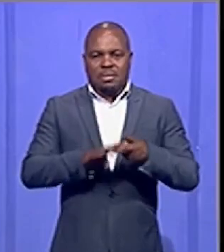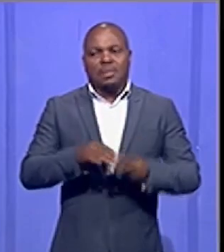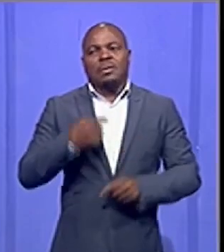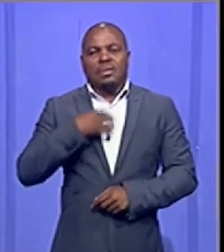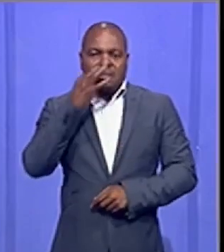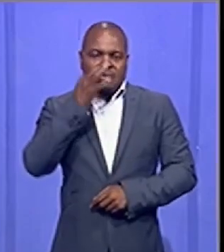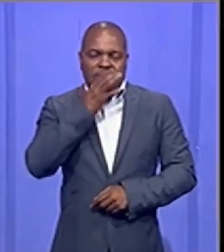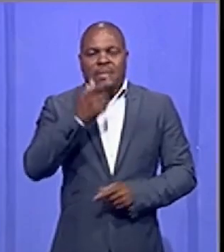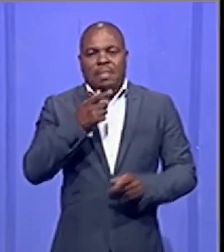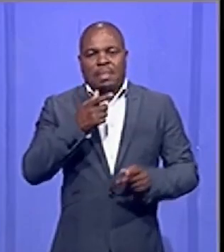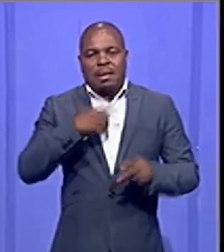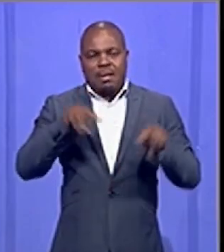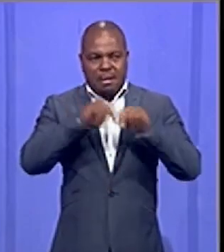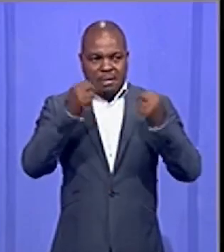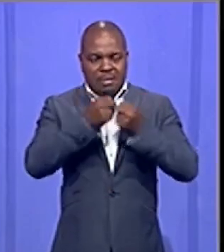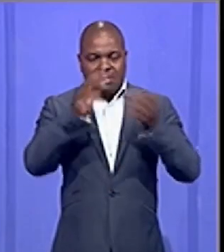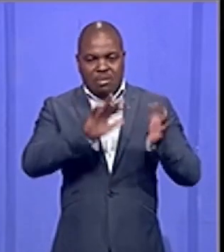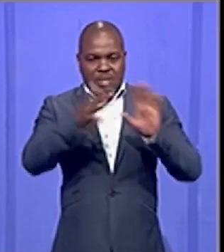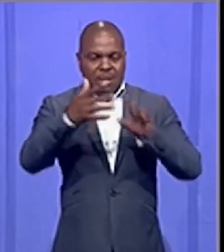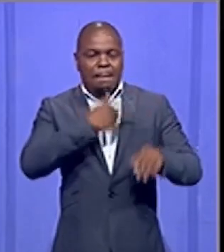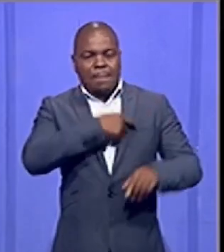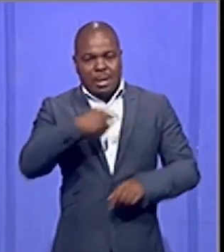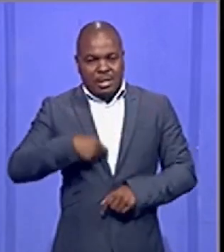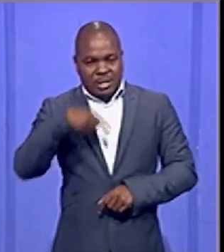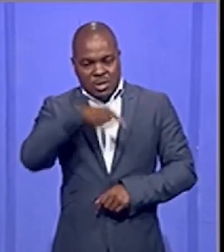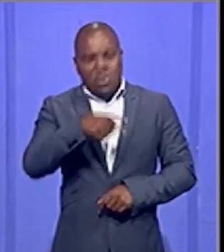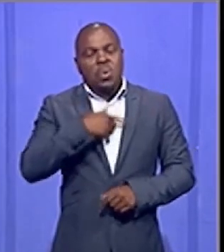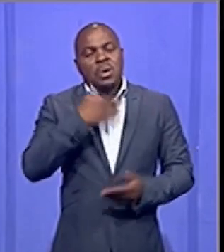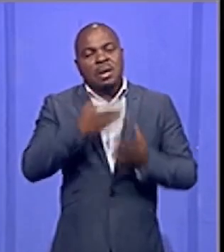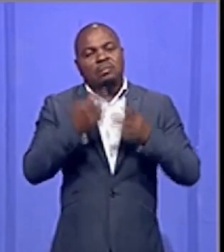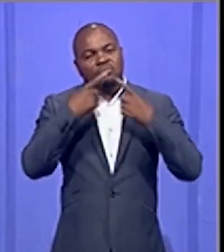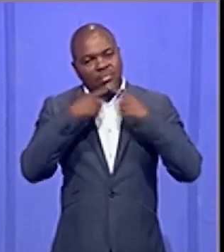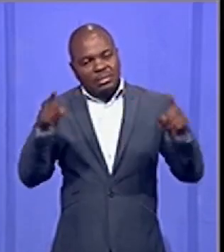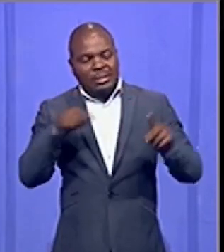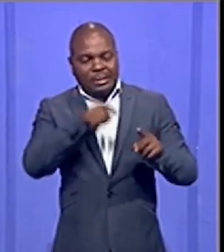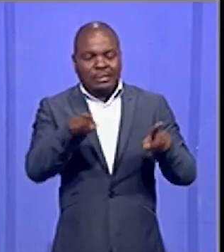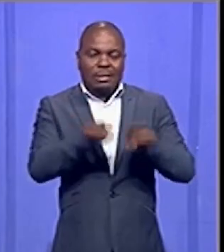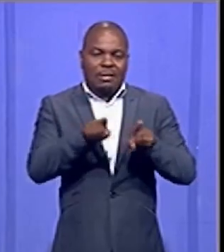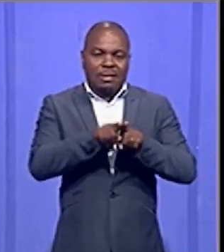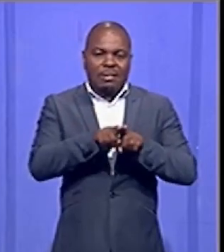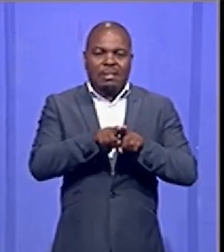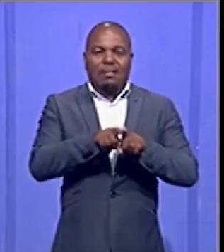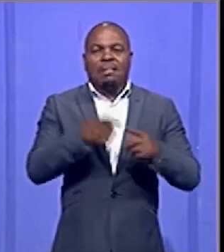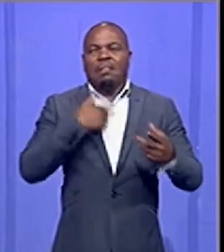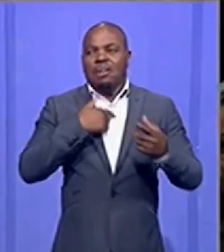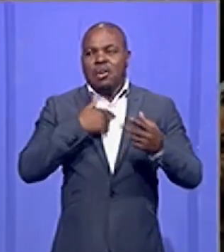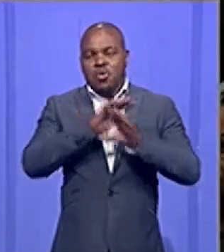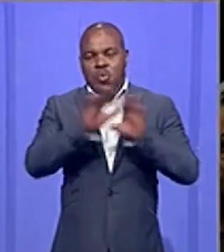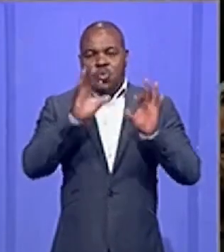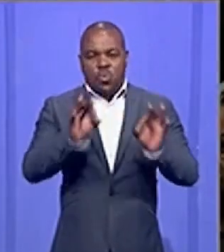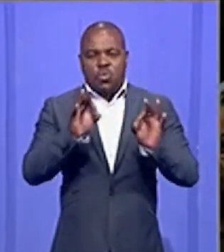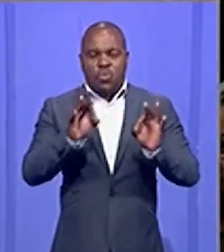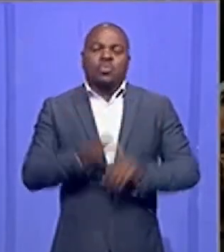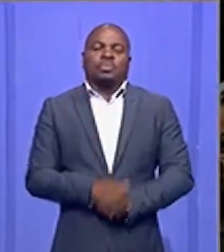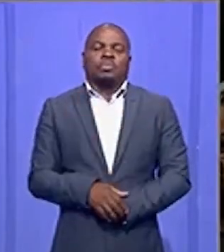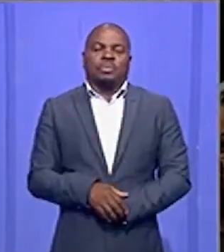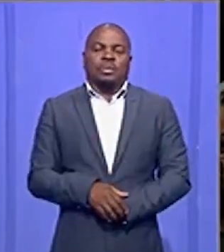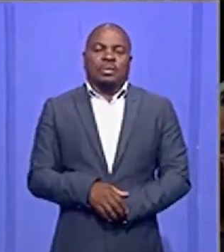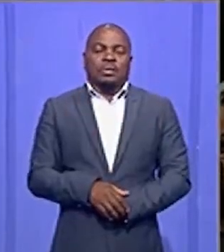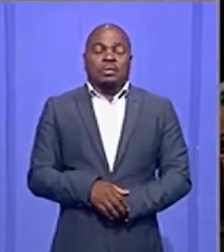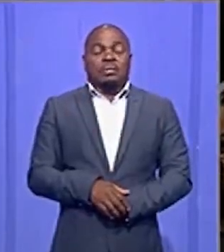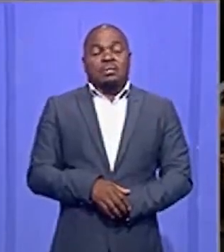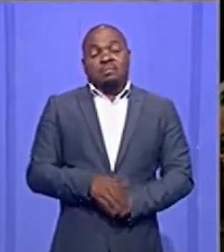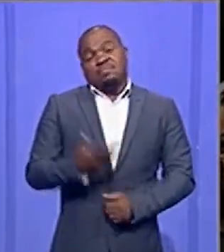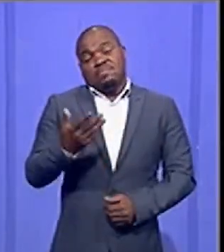the state of disaster under electricity will be declared unconstitutional and unlawful and stopped. Jaanong jaaka naga ya